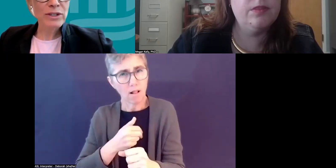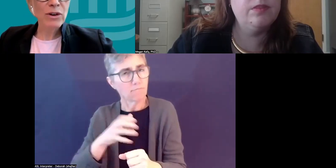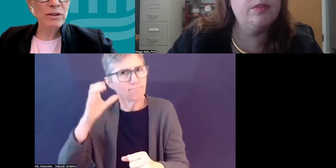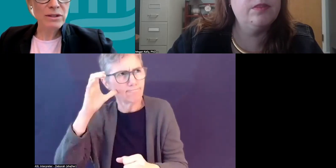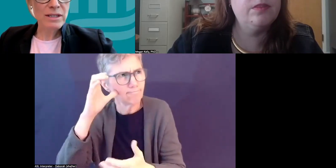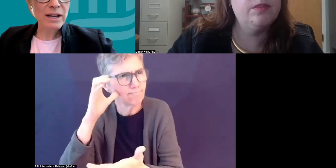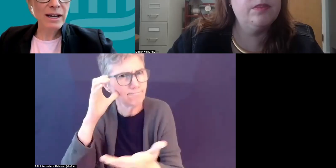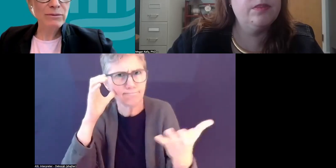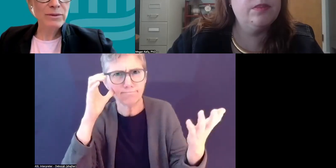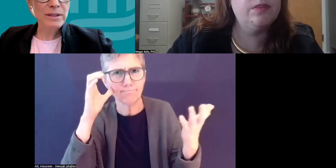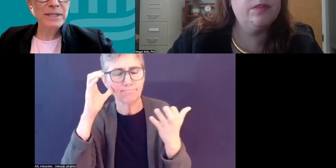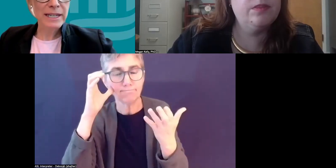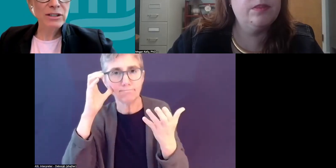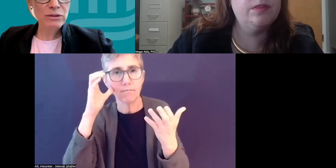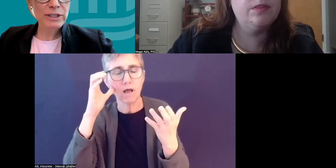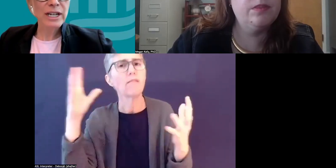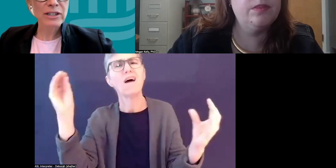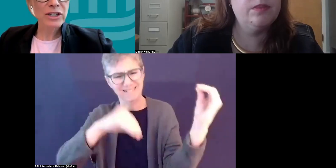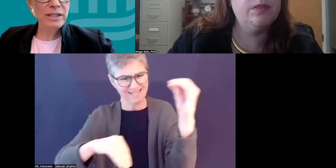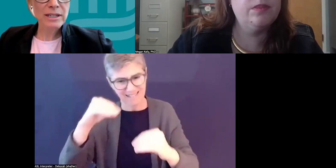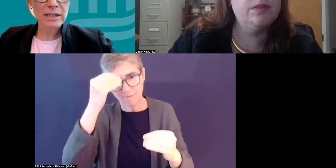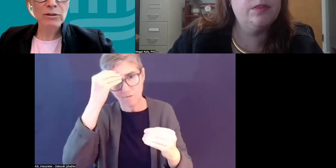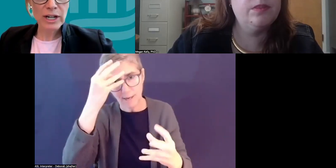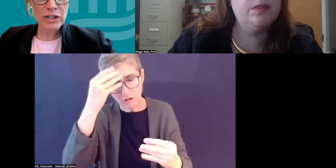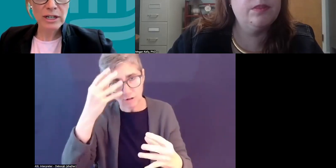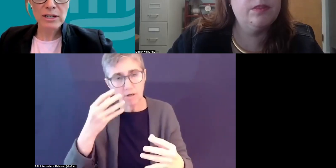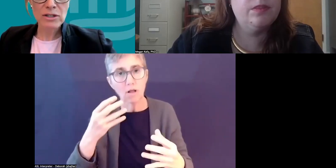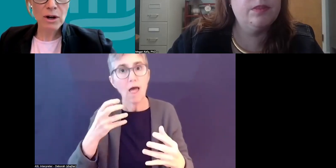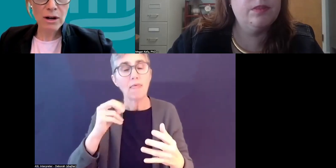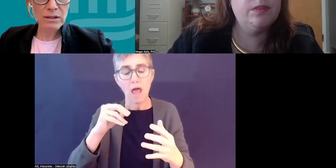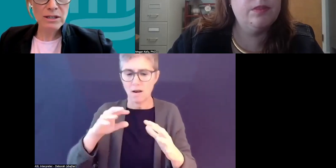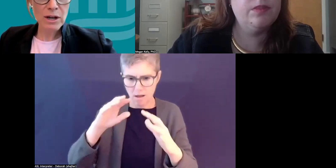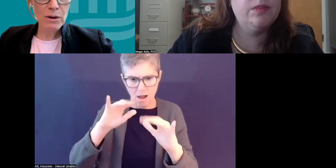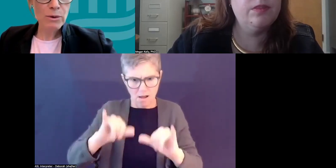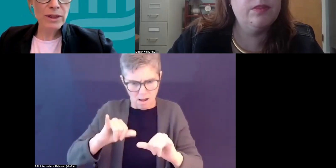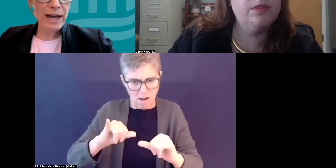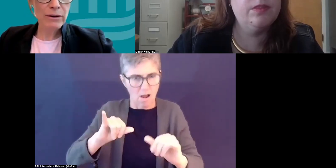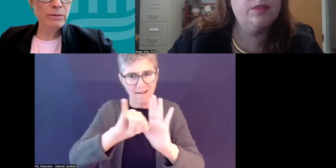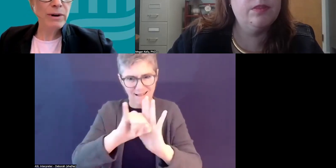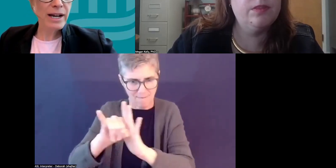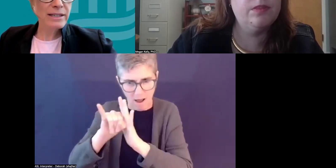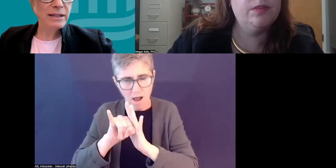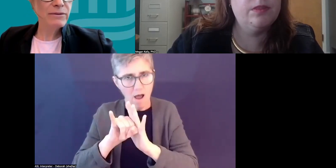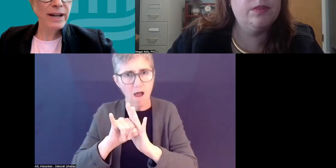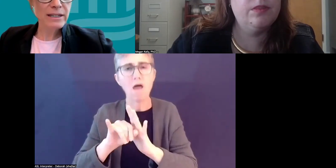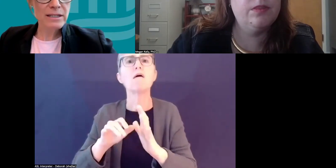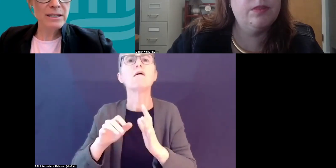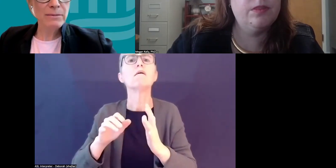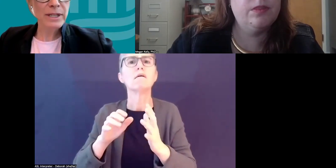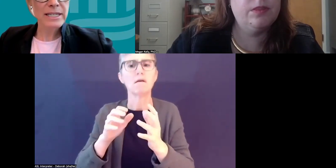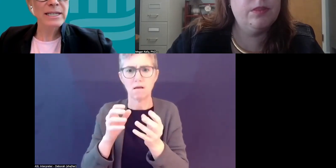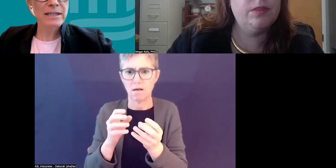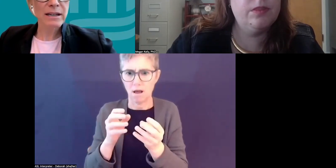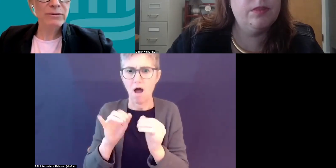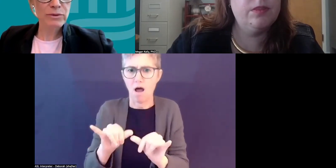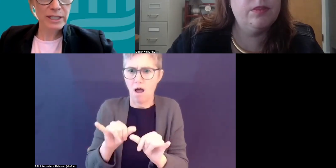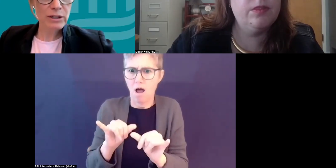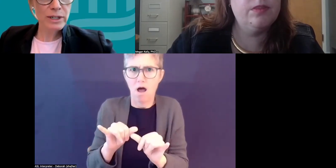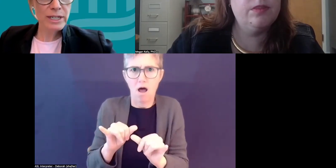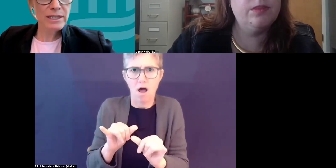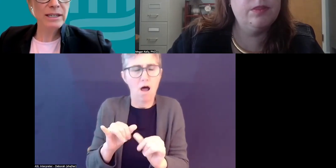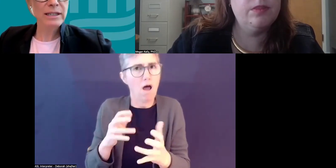meaningful results, substantial reductions in aggression and assaults without a rise, and in fact, in some places,